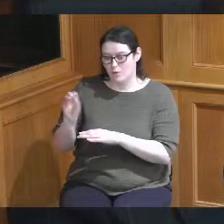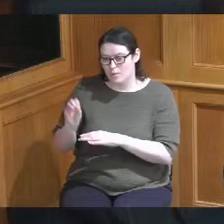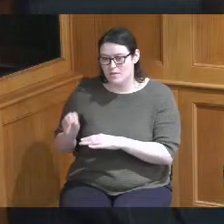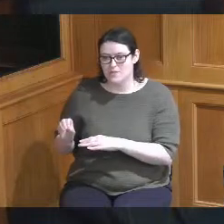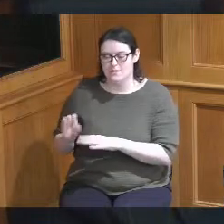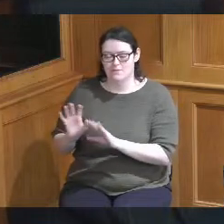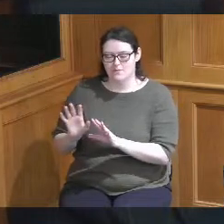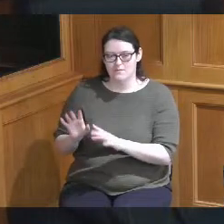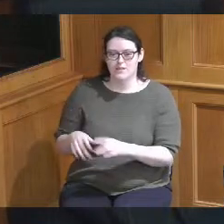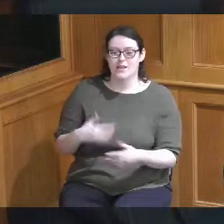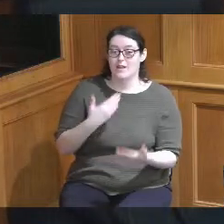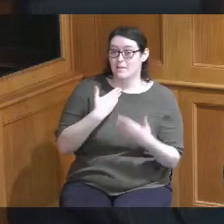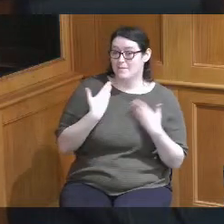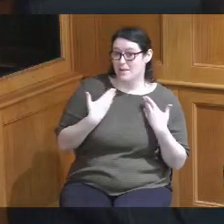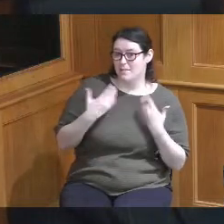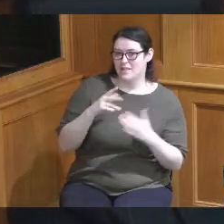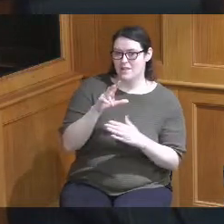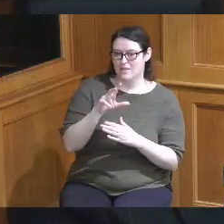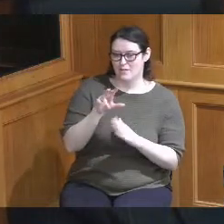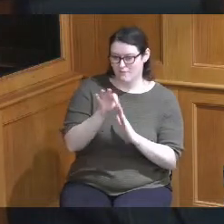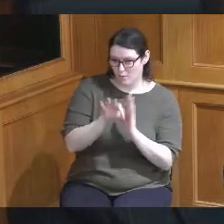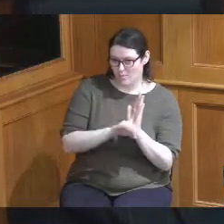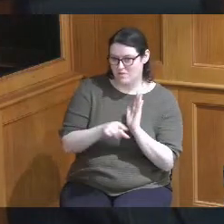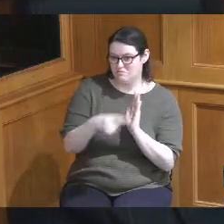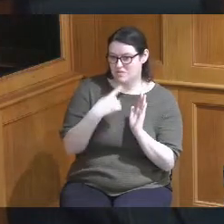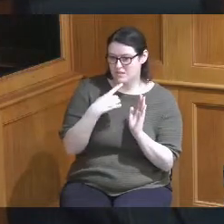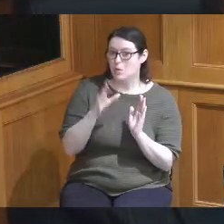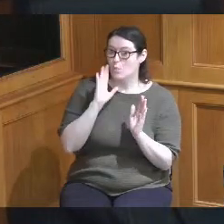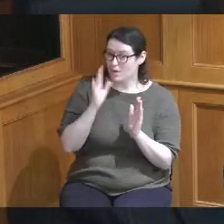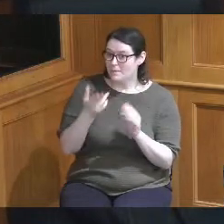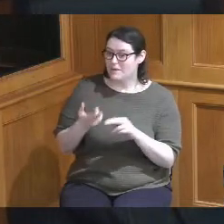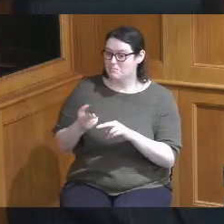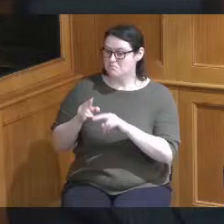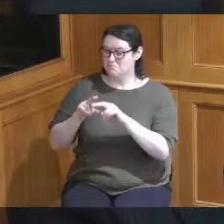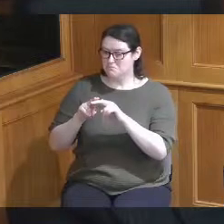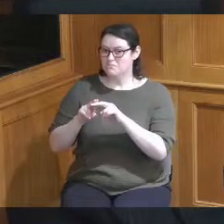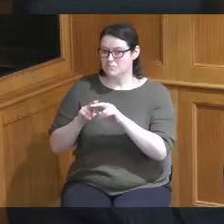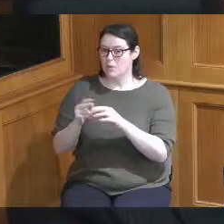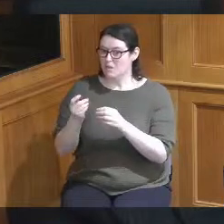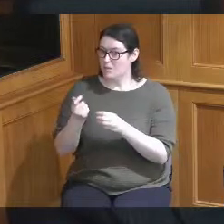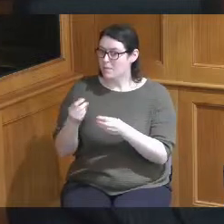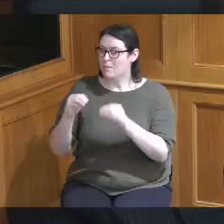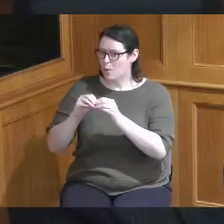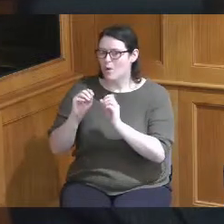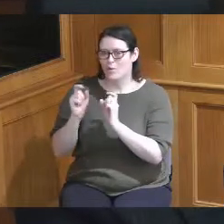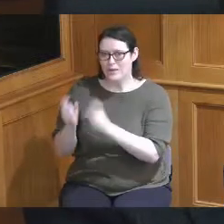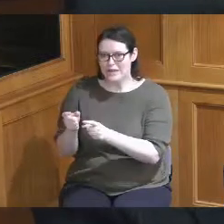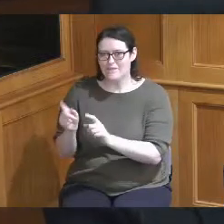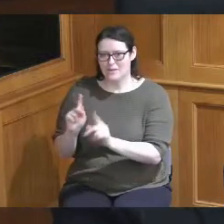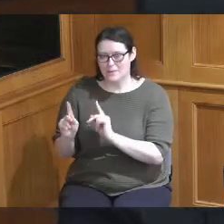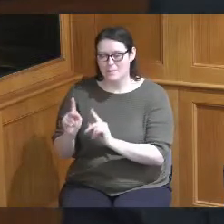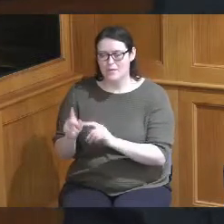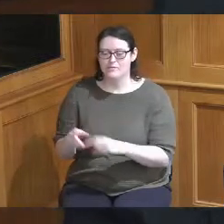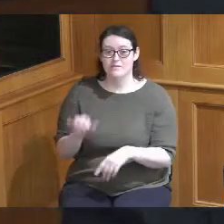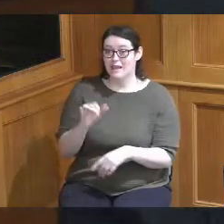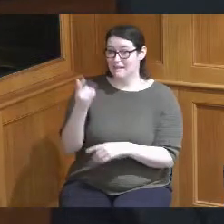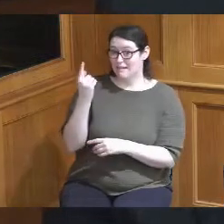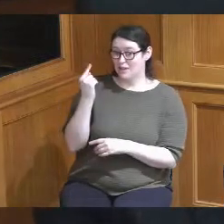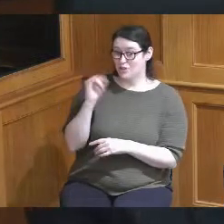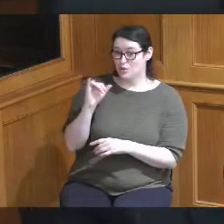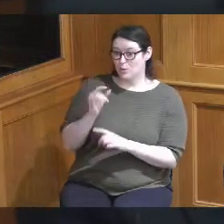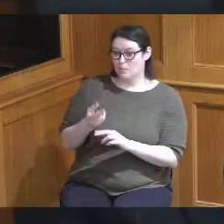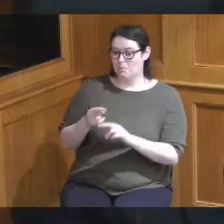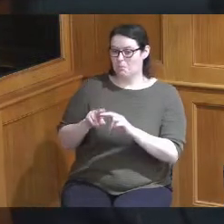that the formula suggests that there will be an increase this year as there was last year. And so